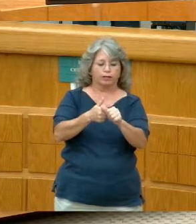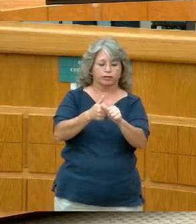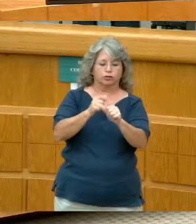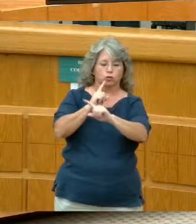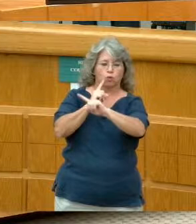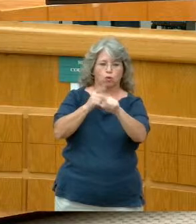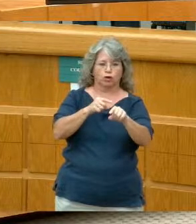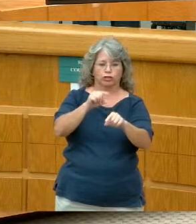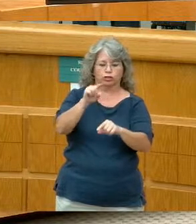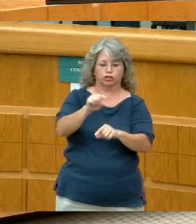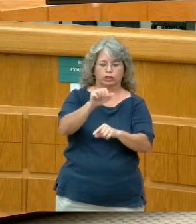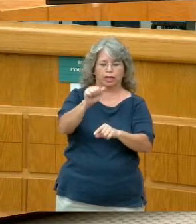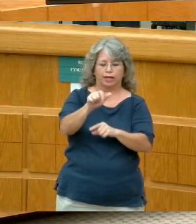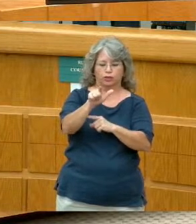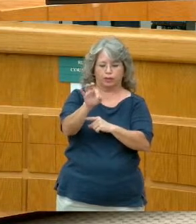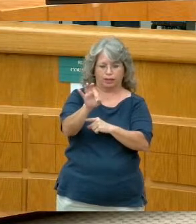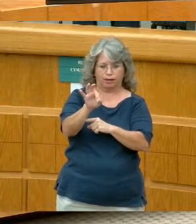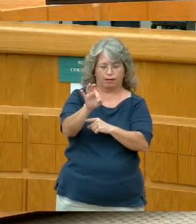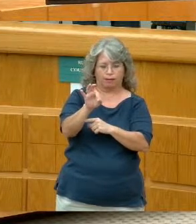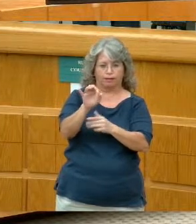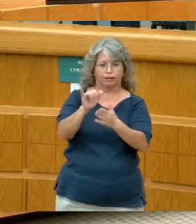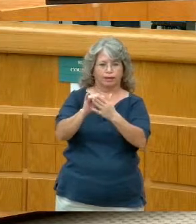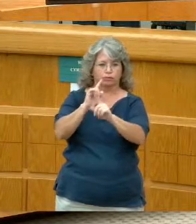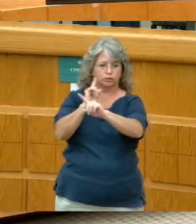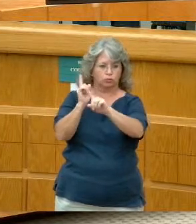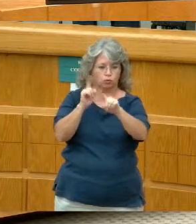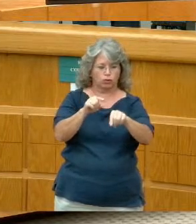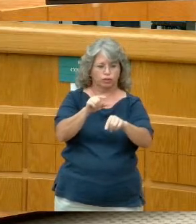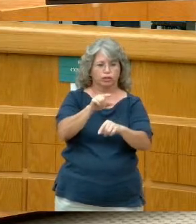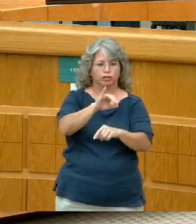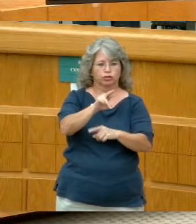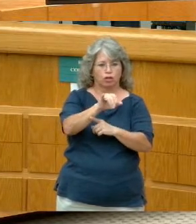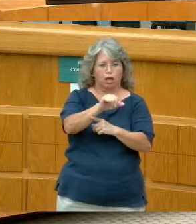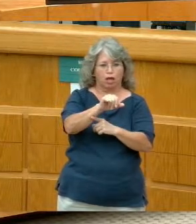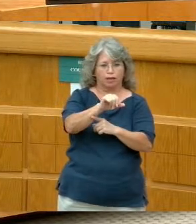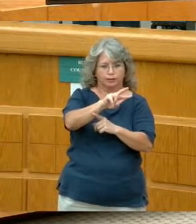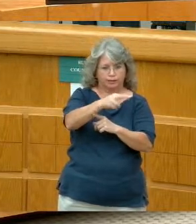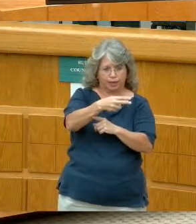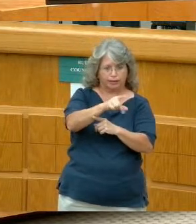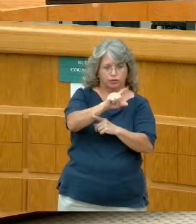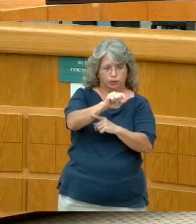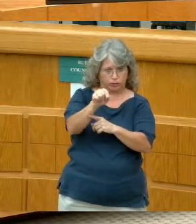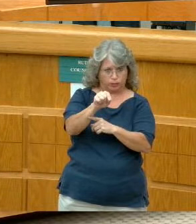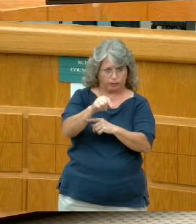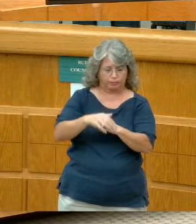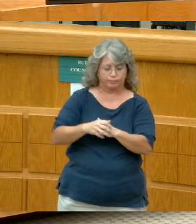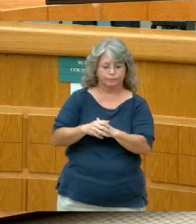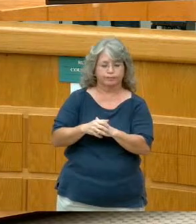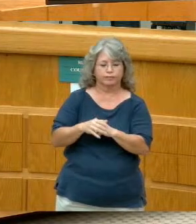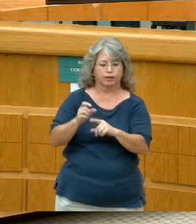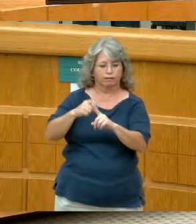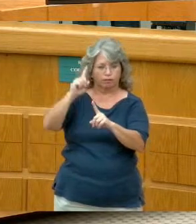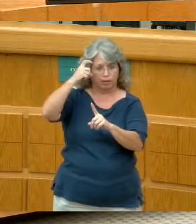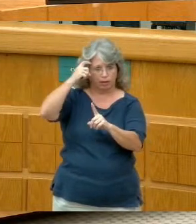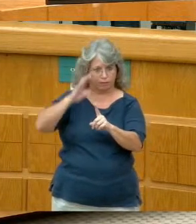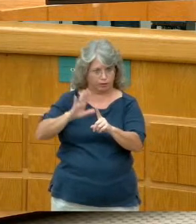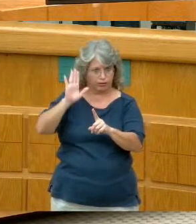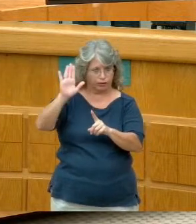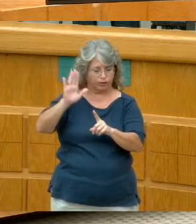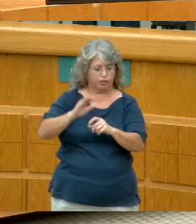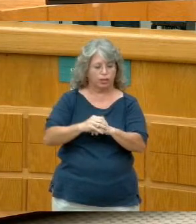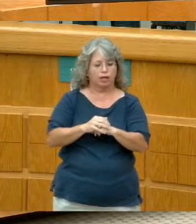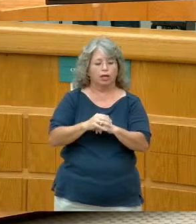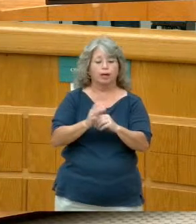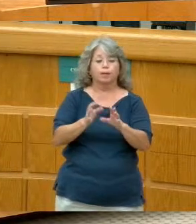GA 29. That was issued in July 2nd, 2020. And so it's